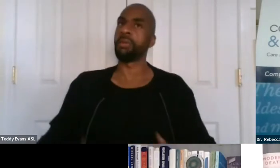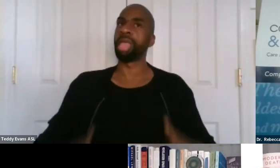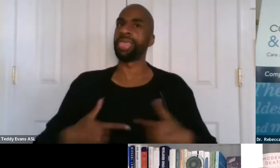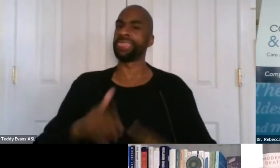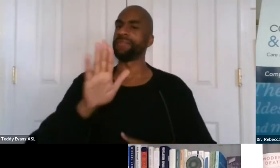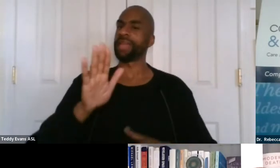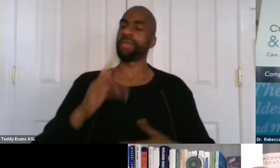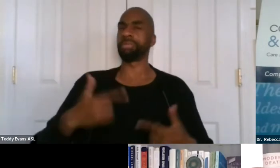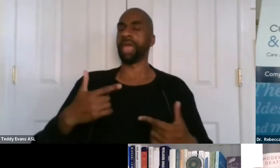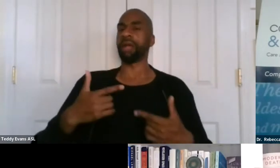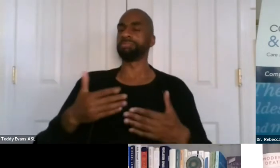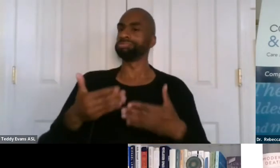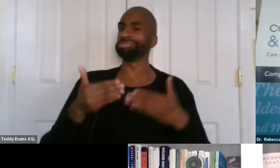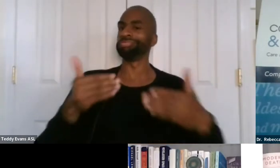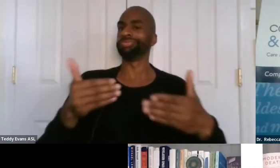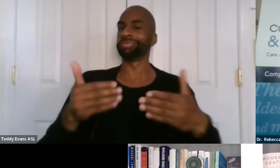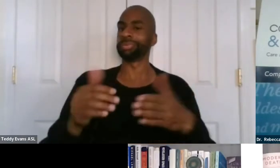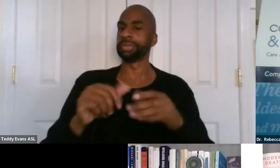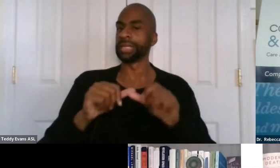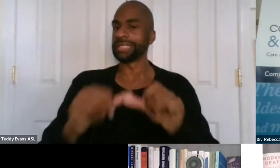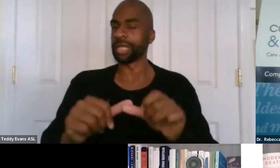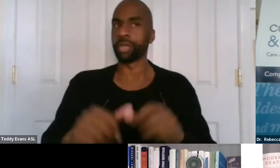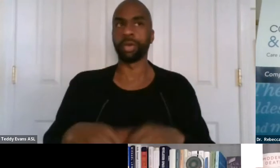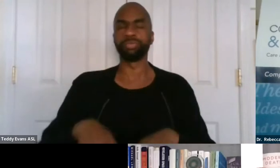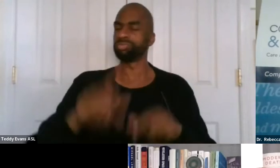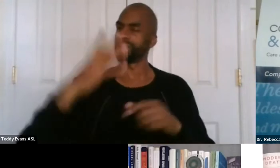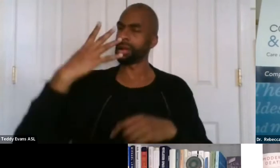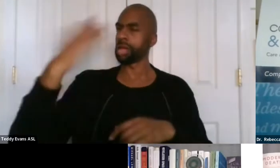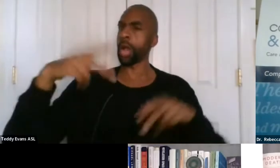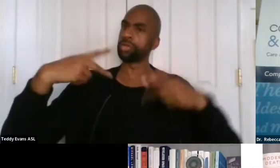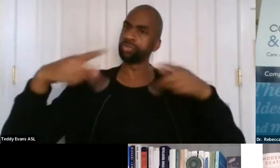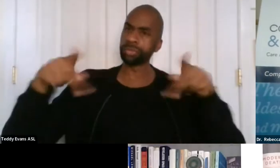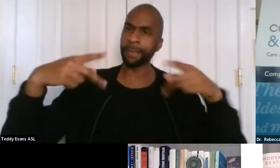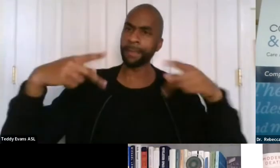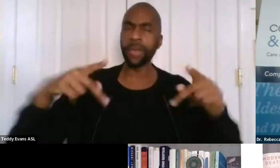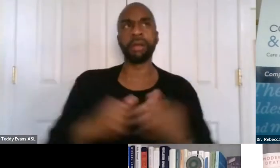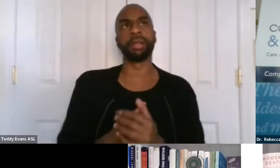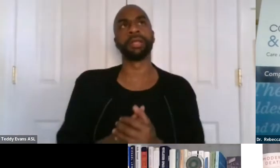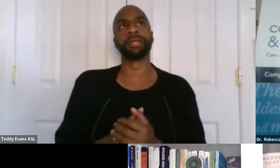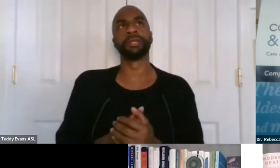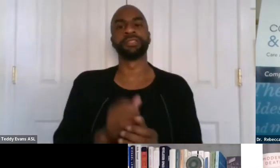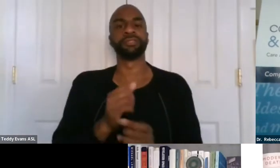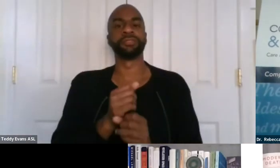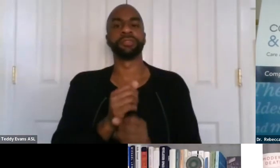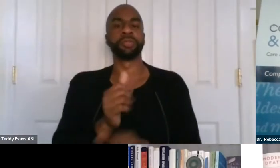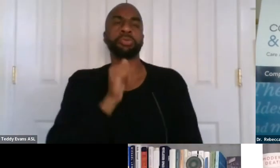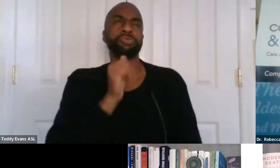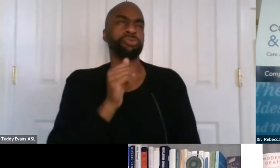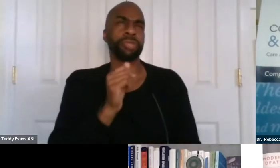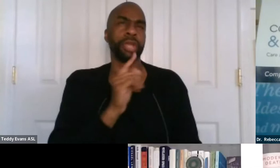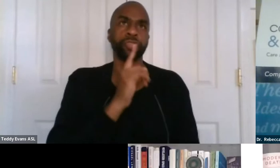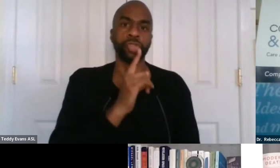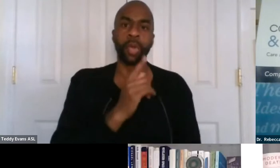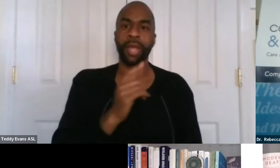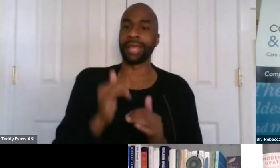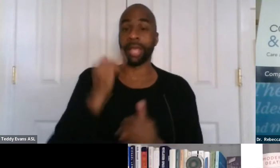to that birthday party, even if you're unsure about the car ride there that it might hurt, or that you might not